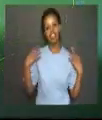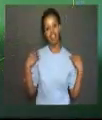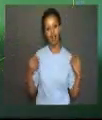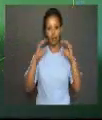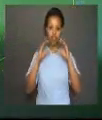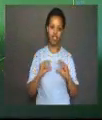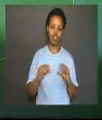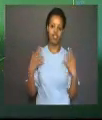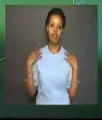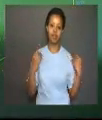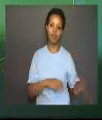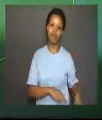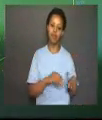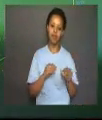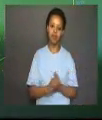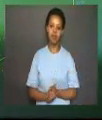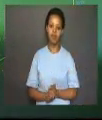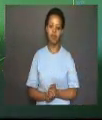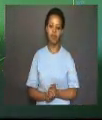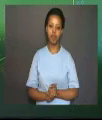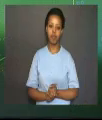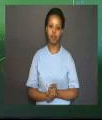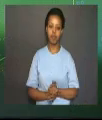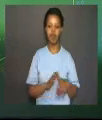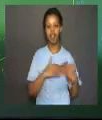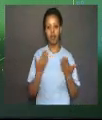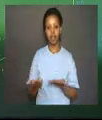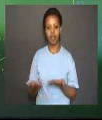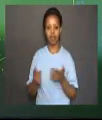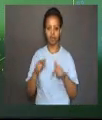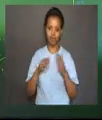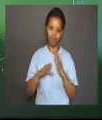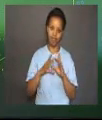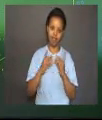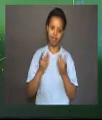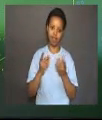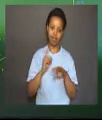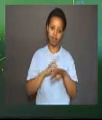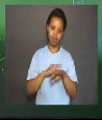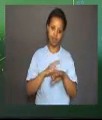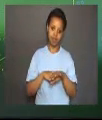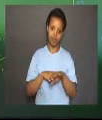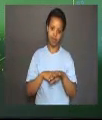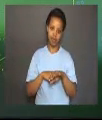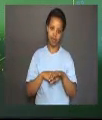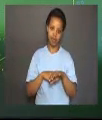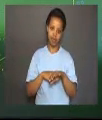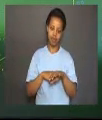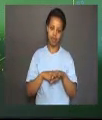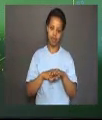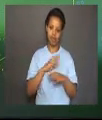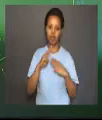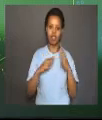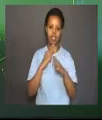Hello, teacher. Hello, students. Welcome to today's lesson on